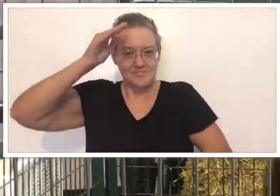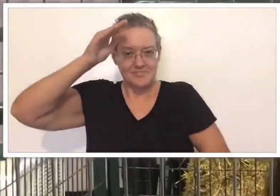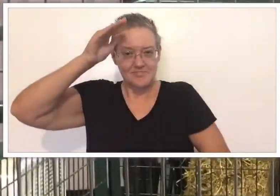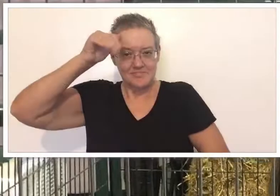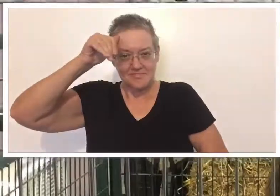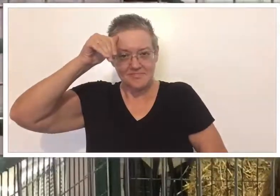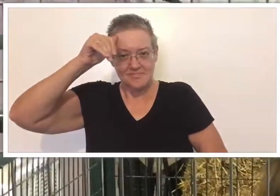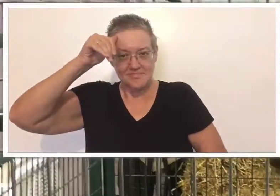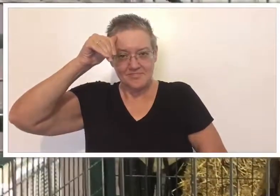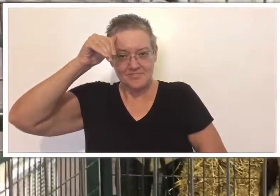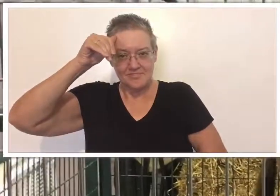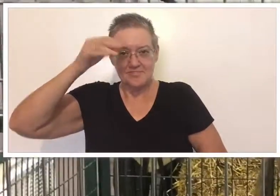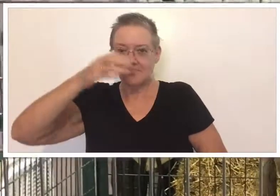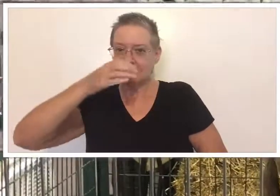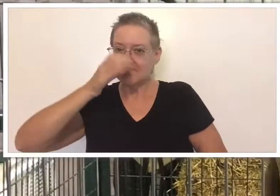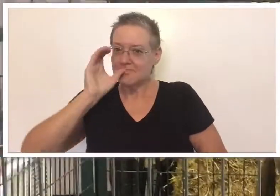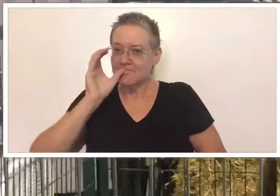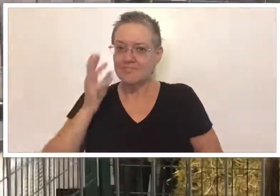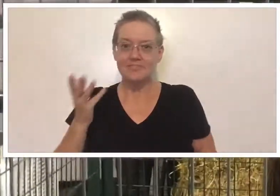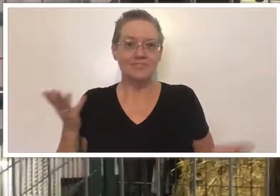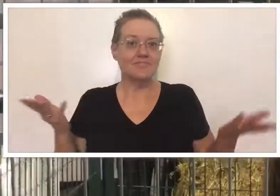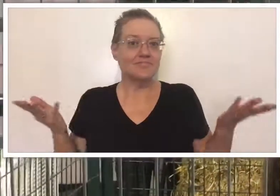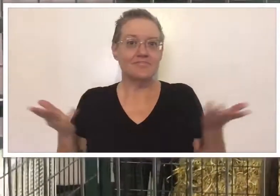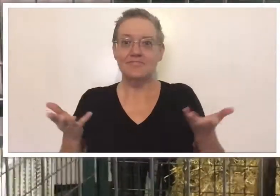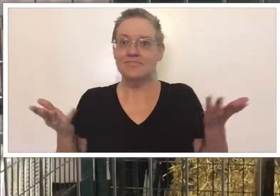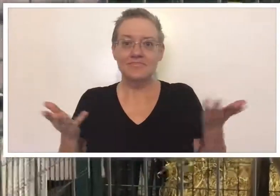What's this baby donkey doing?